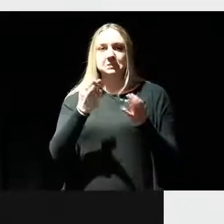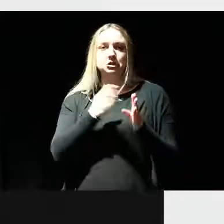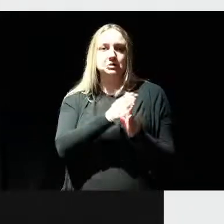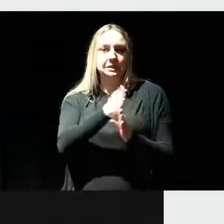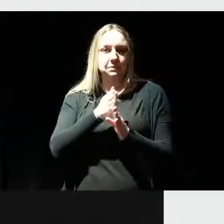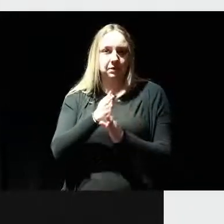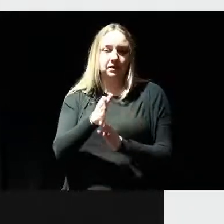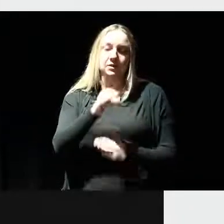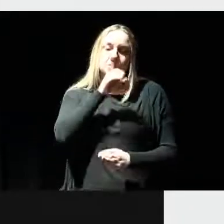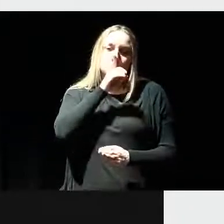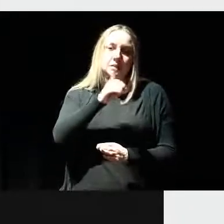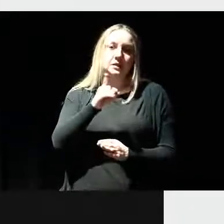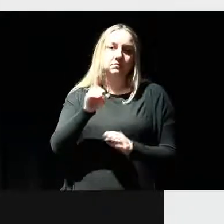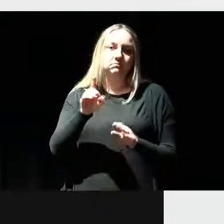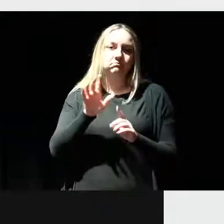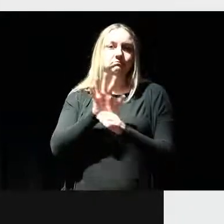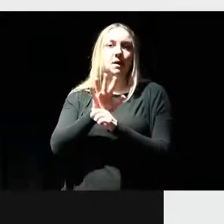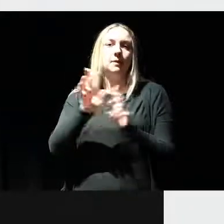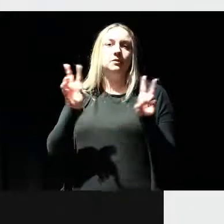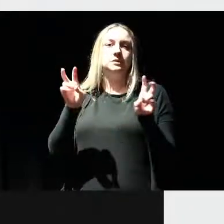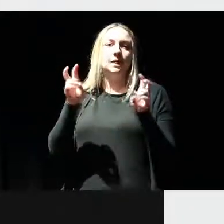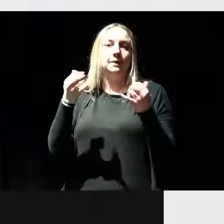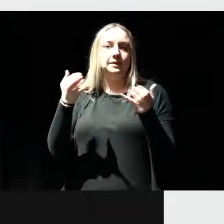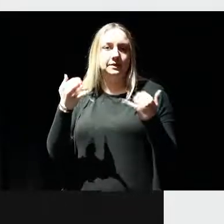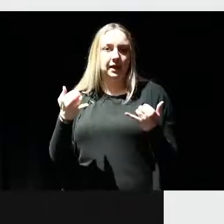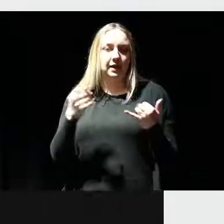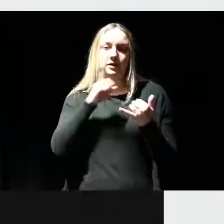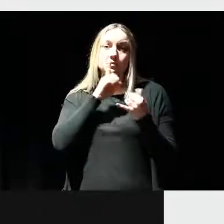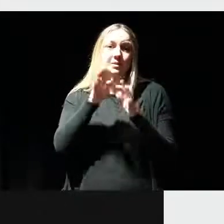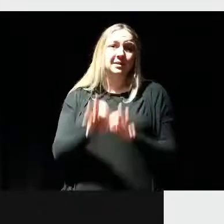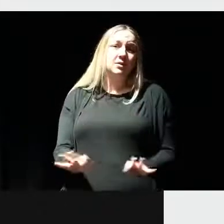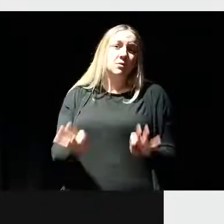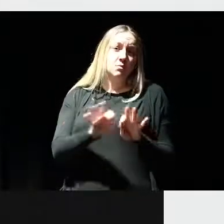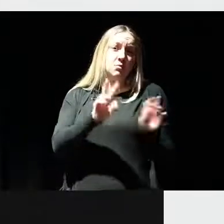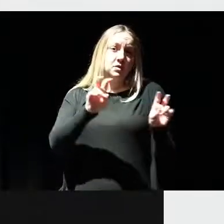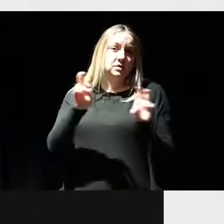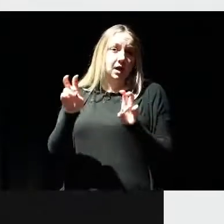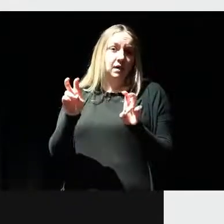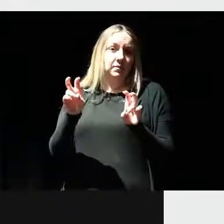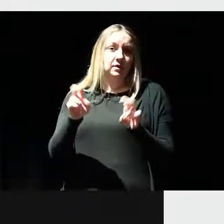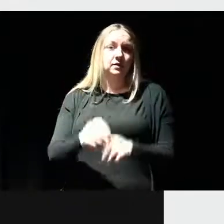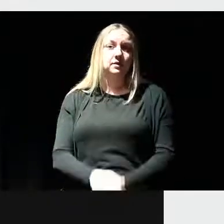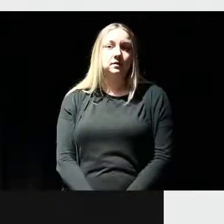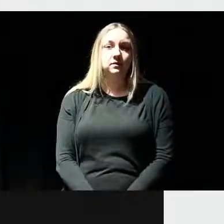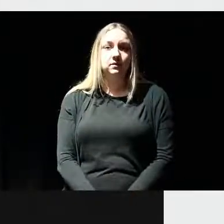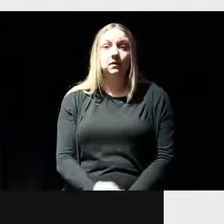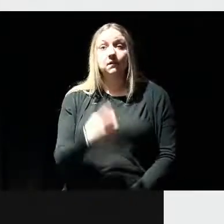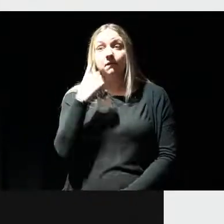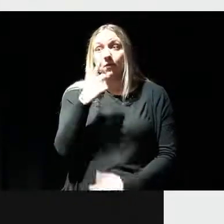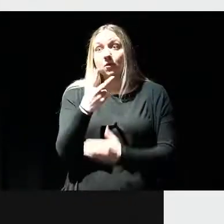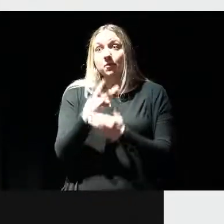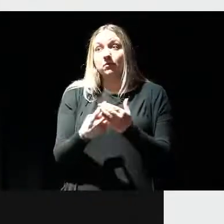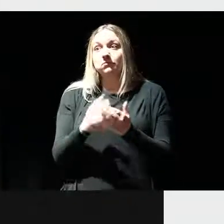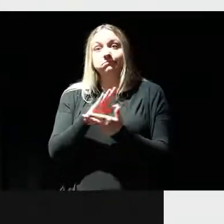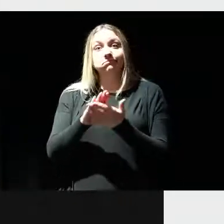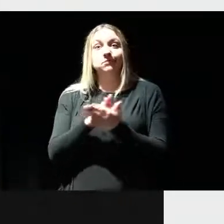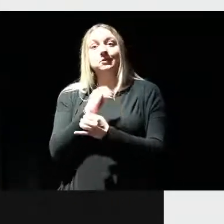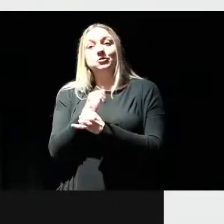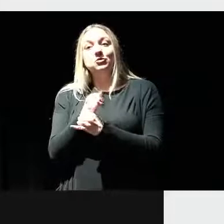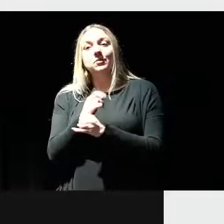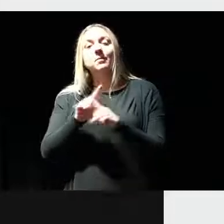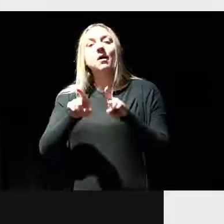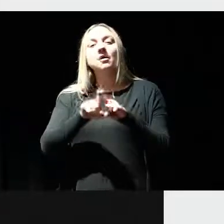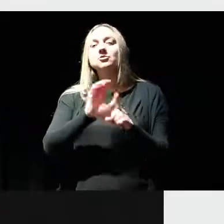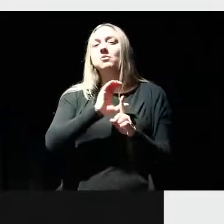today. I think it's a pressing topic in a lot of institutions and in culture today. How we